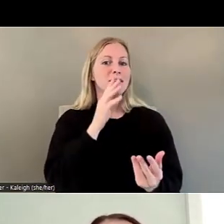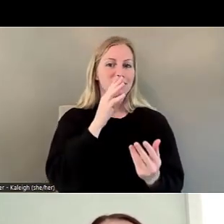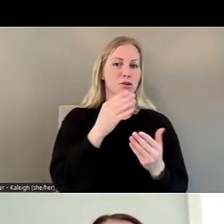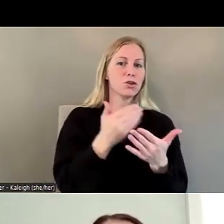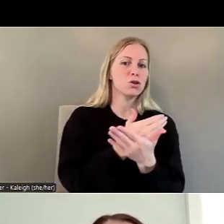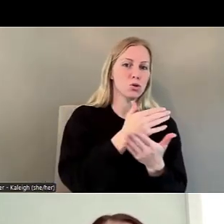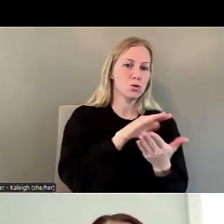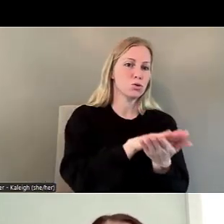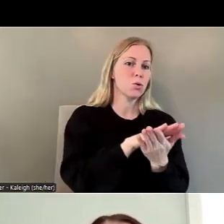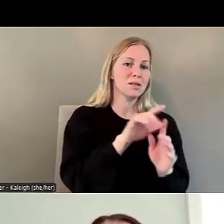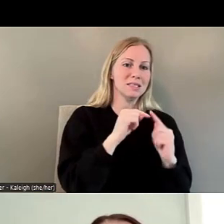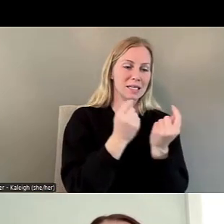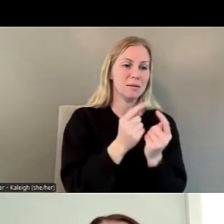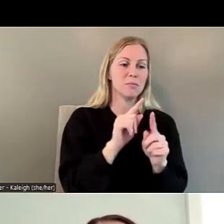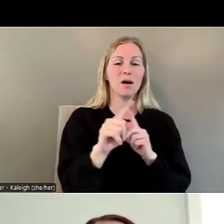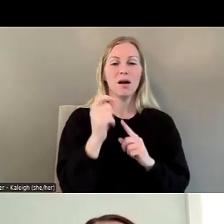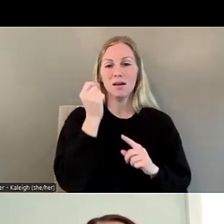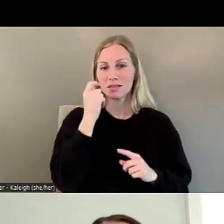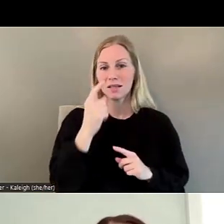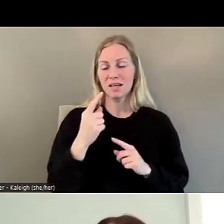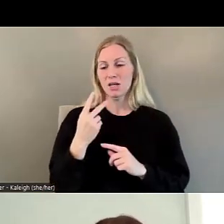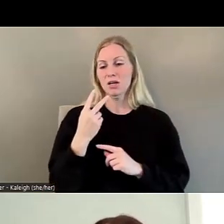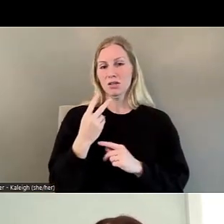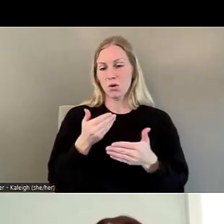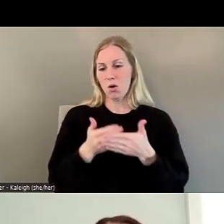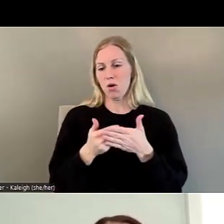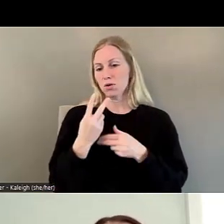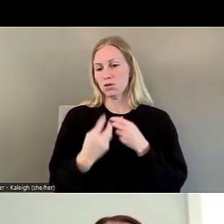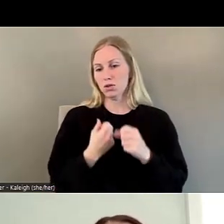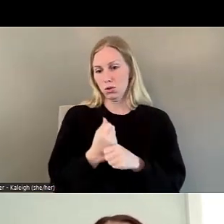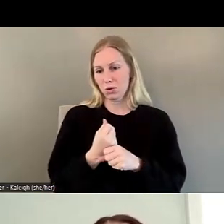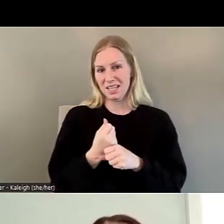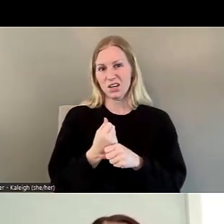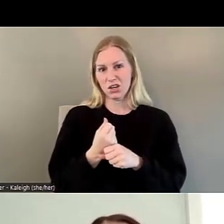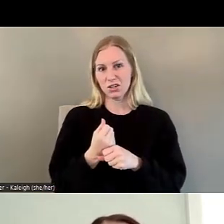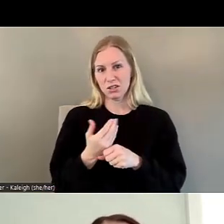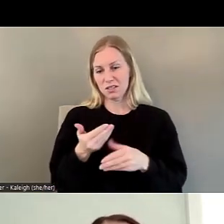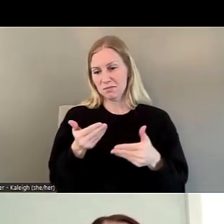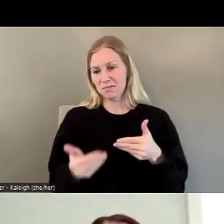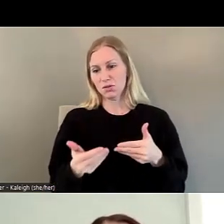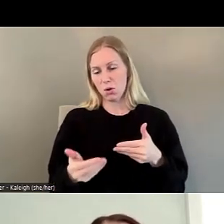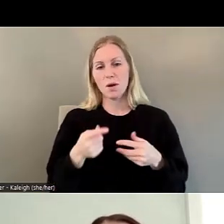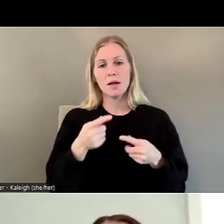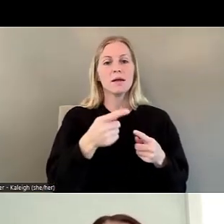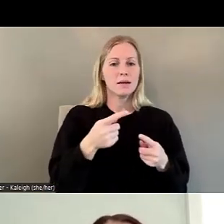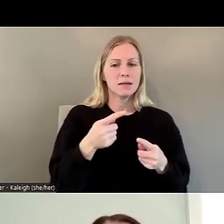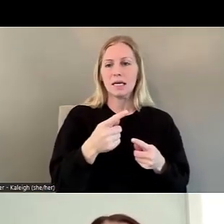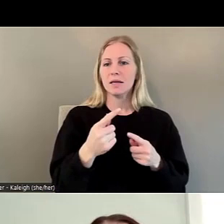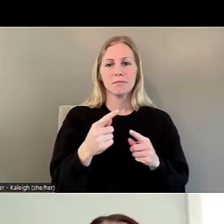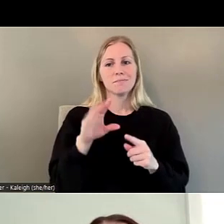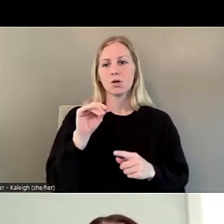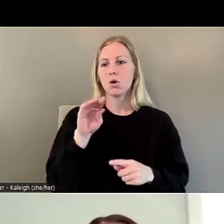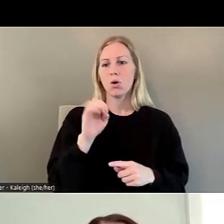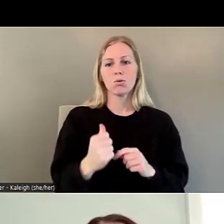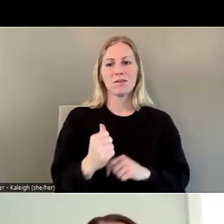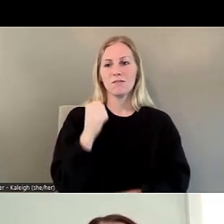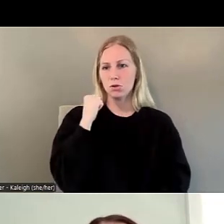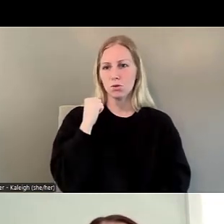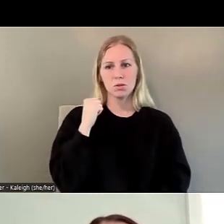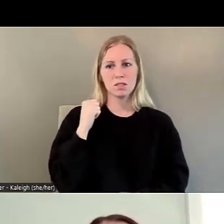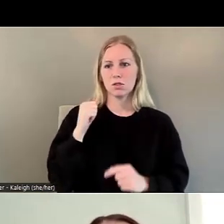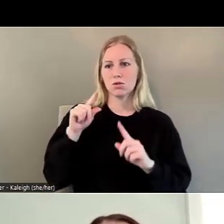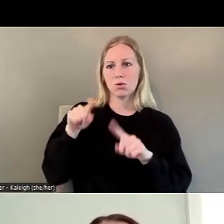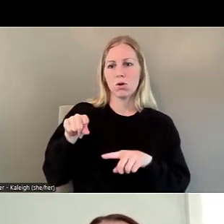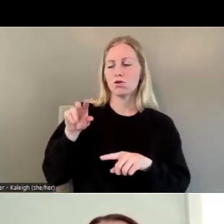almost 2 years into the placement, Cole refused to go to an enrichment where he had not established a relationship with a teacher